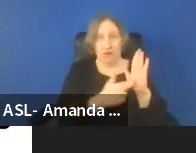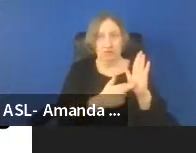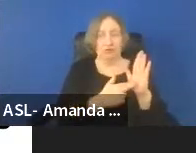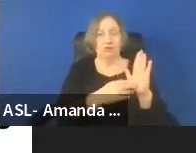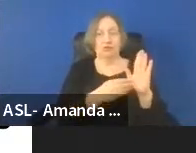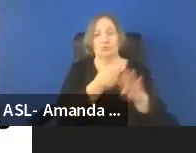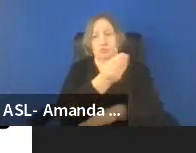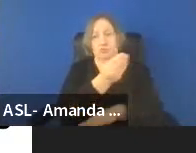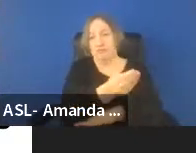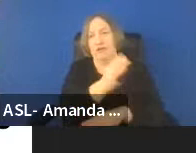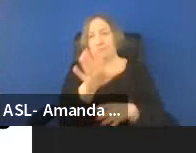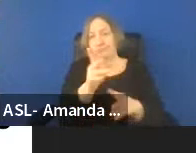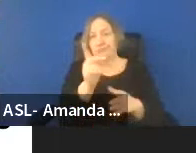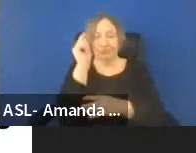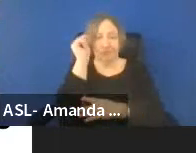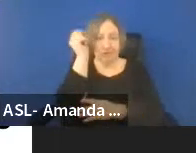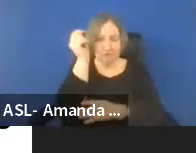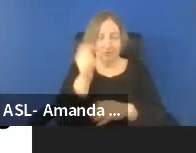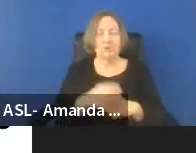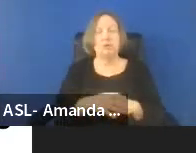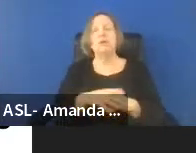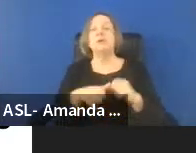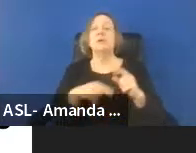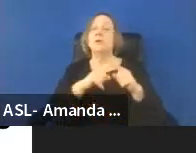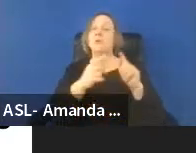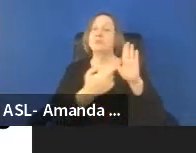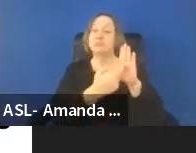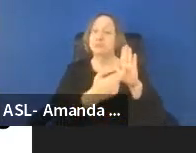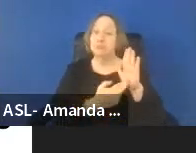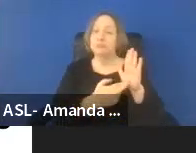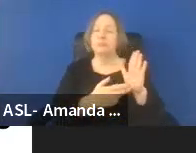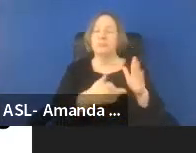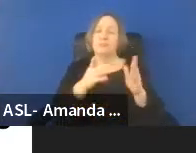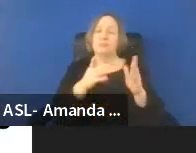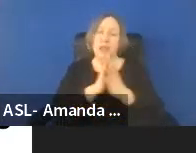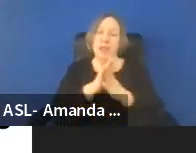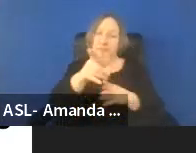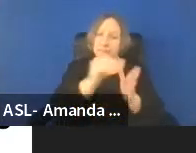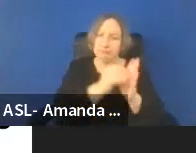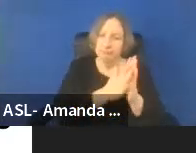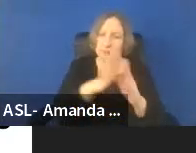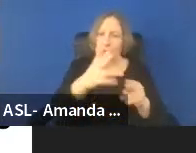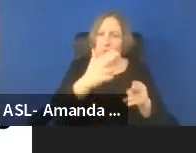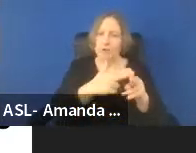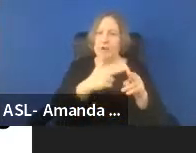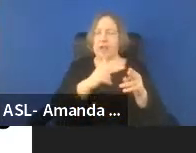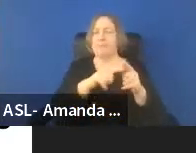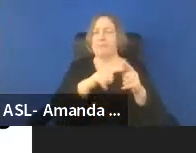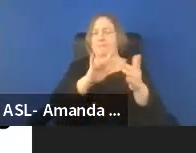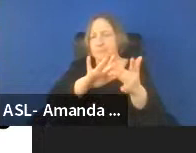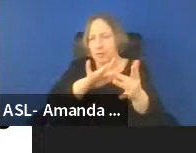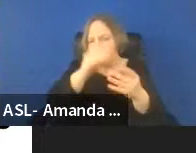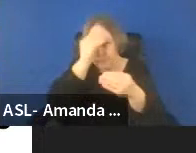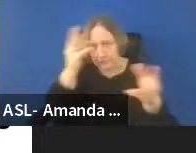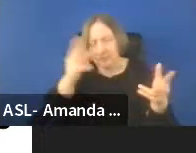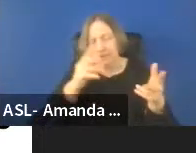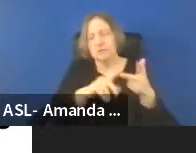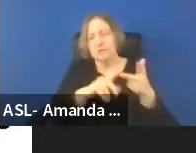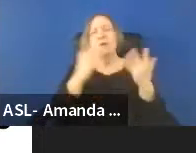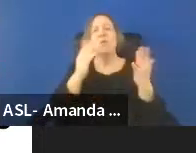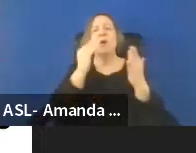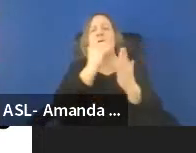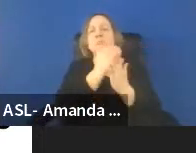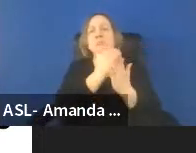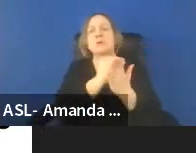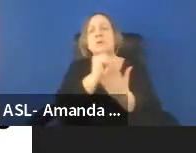provide testimony. When you register, you will be asked to enter your name, contact information, and the agenda